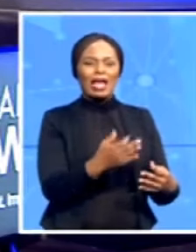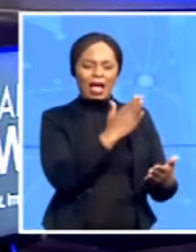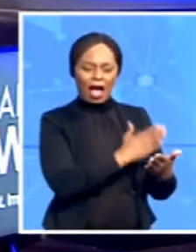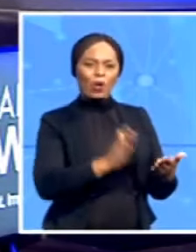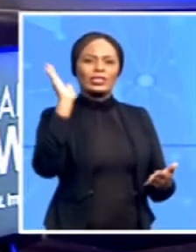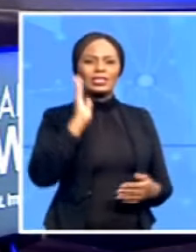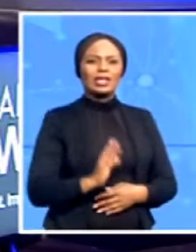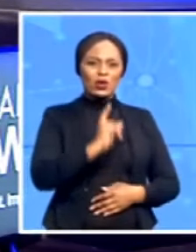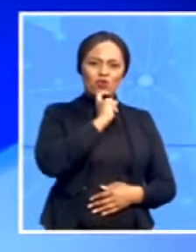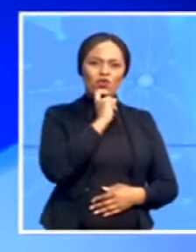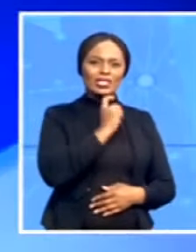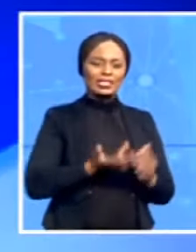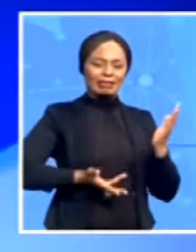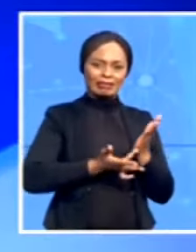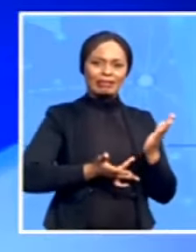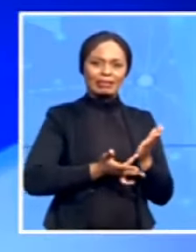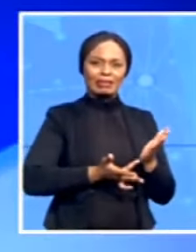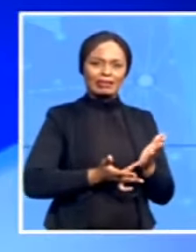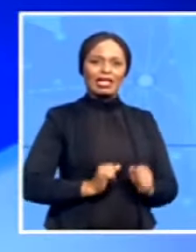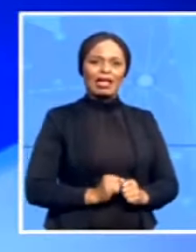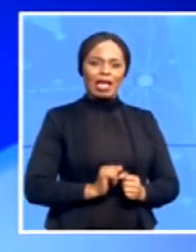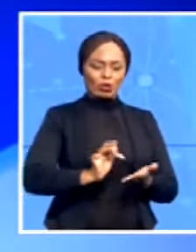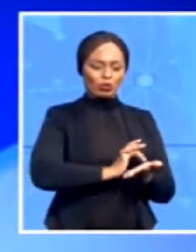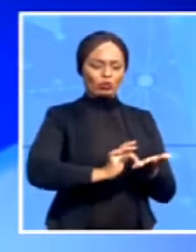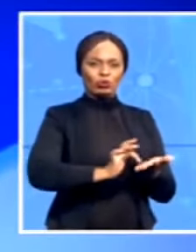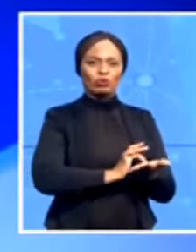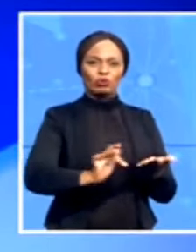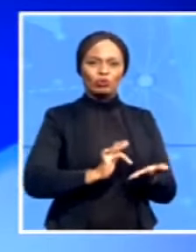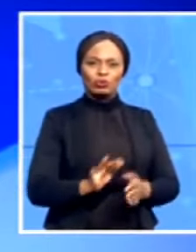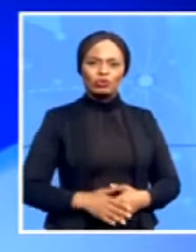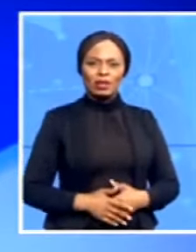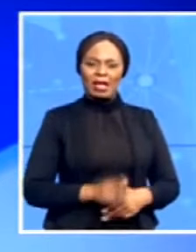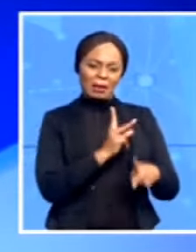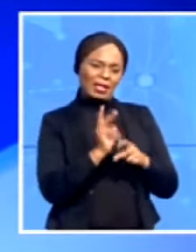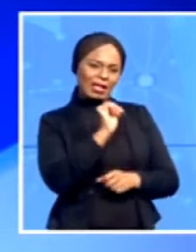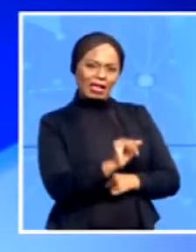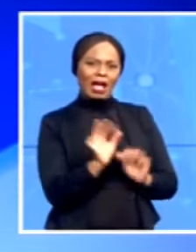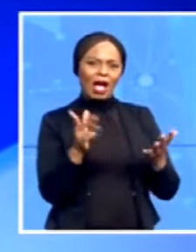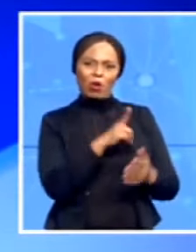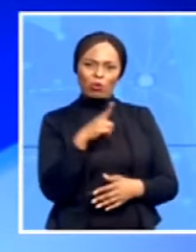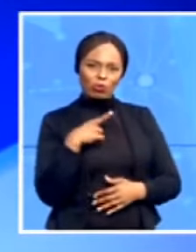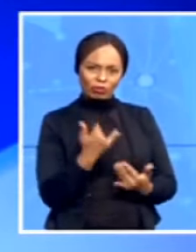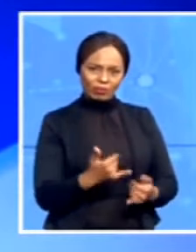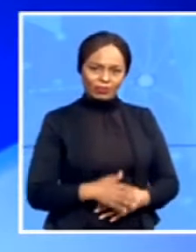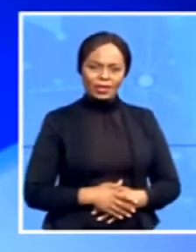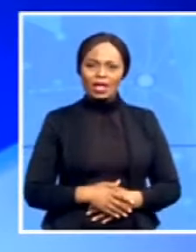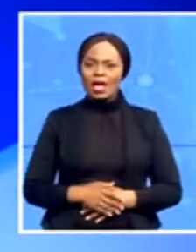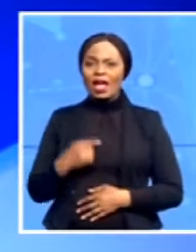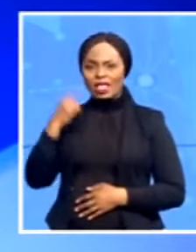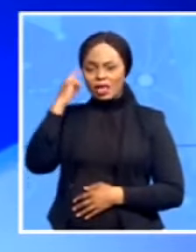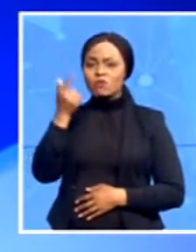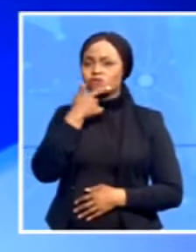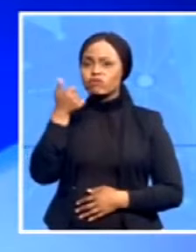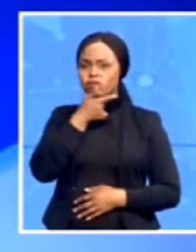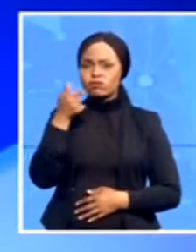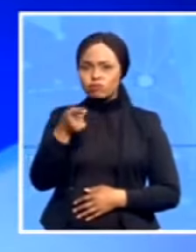very, very closer to that point. I'm one of the people who's been advocating for electronic voting for a long, long time, because